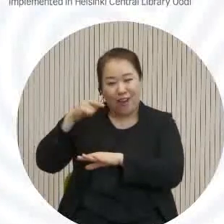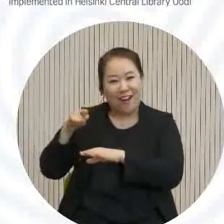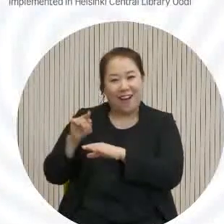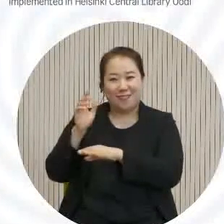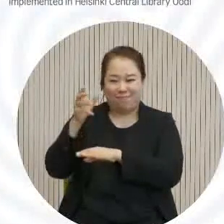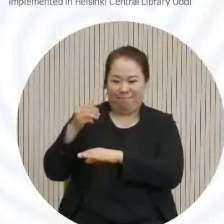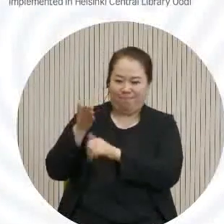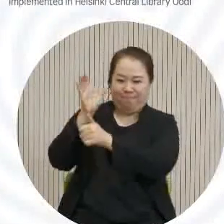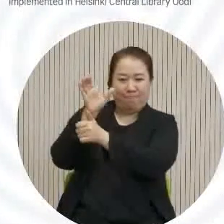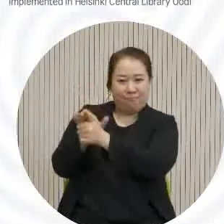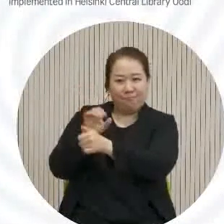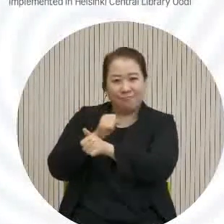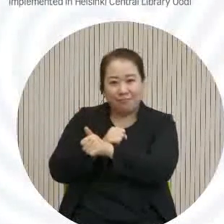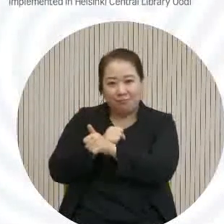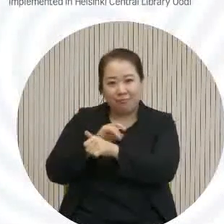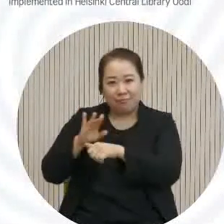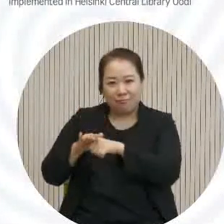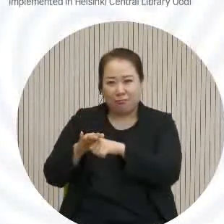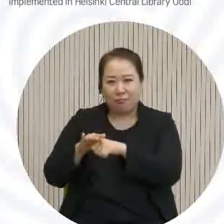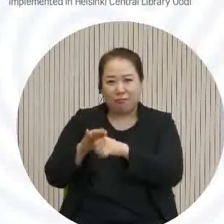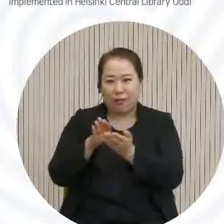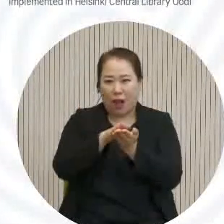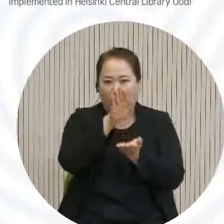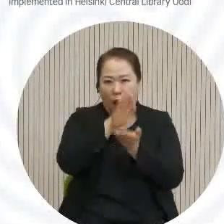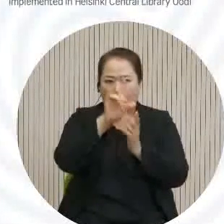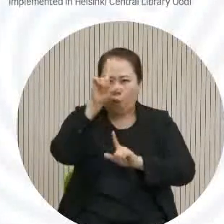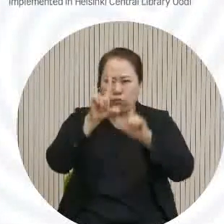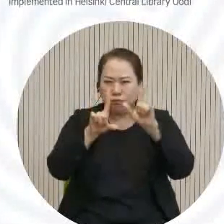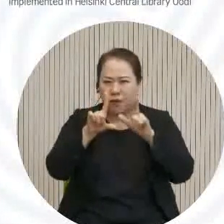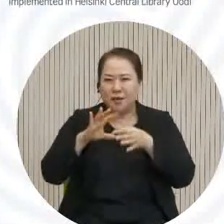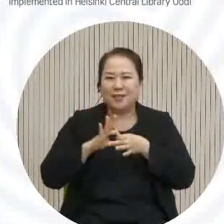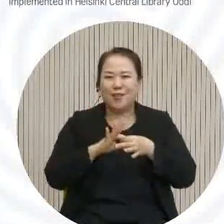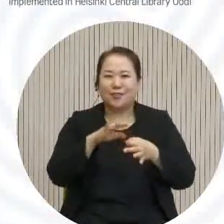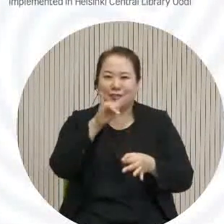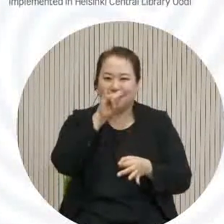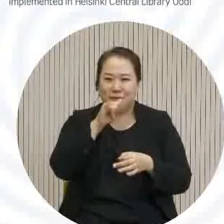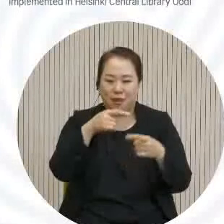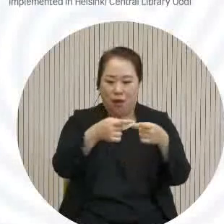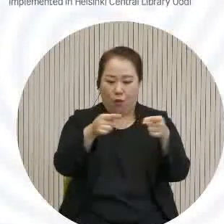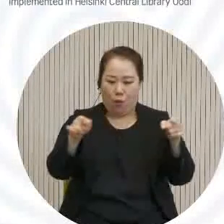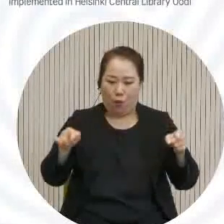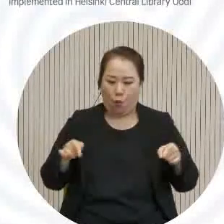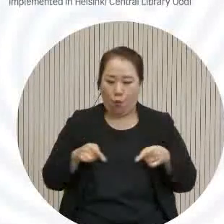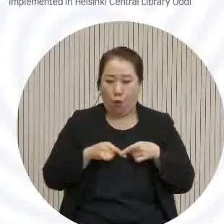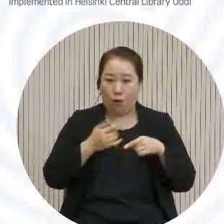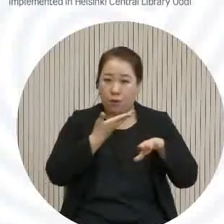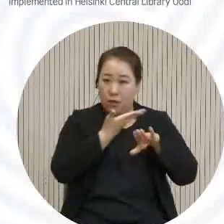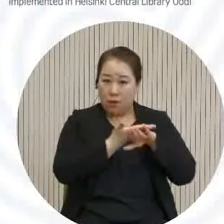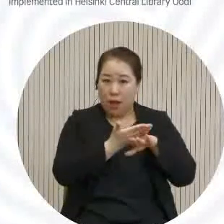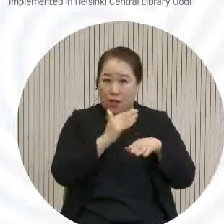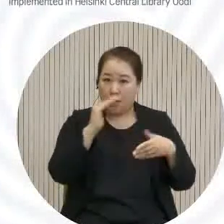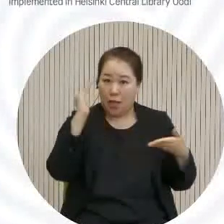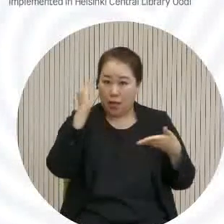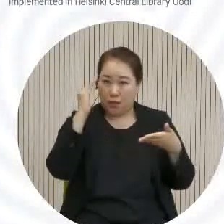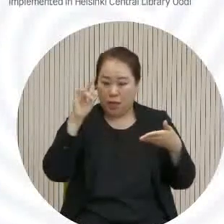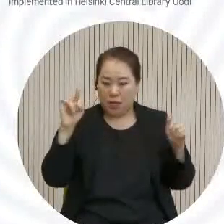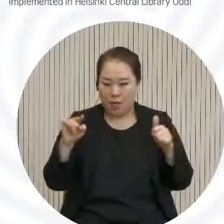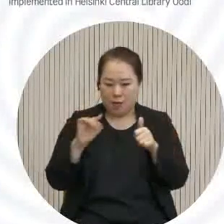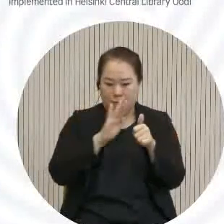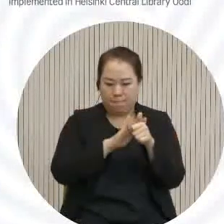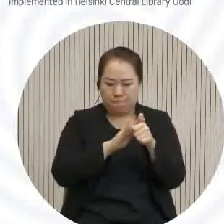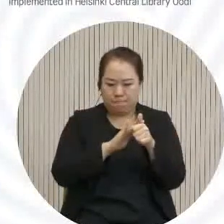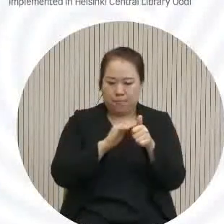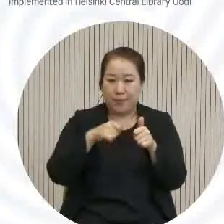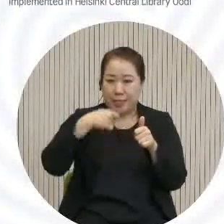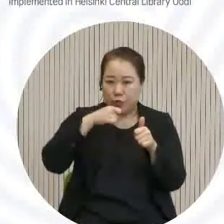Makey. Then student at the other end of the circle is asked to tap the spoon. Instrument in the